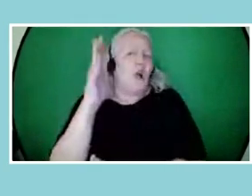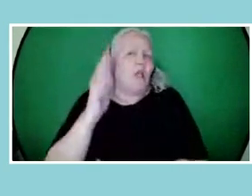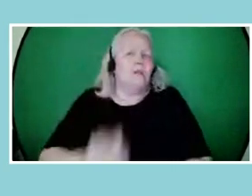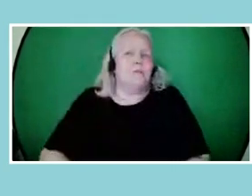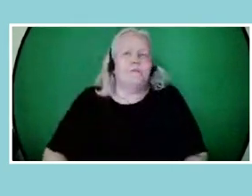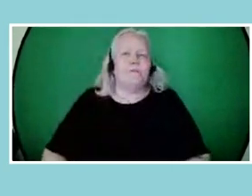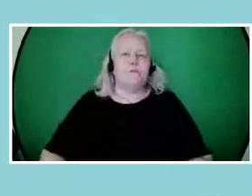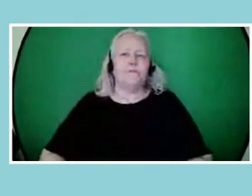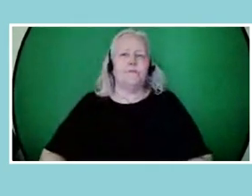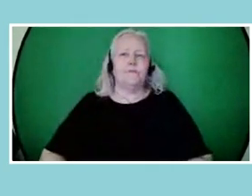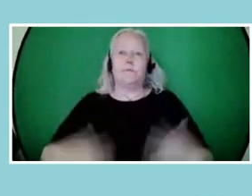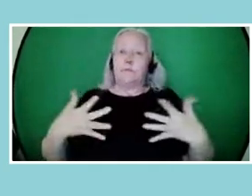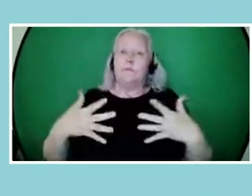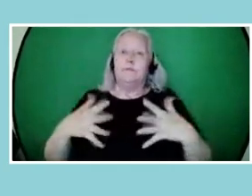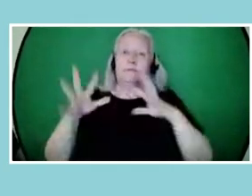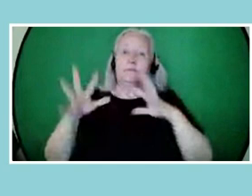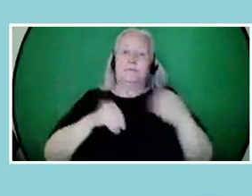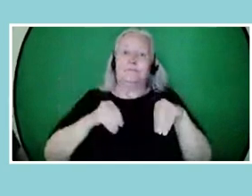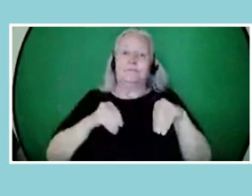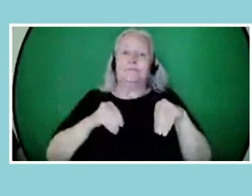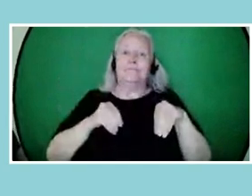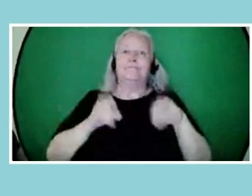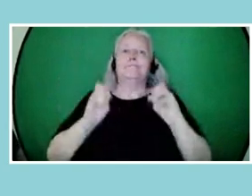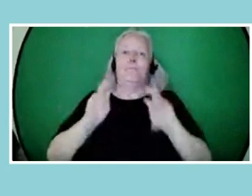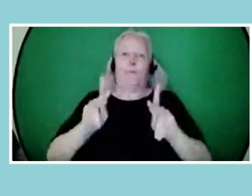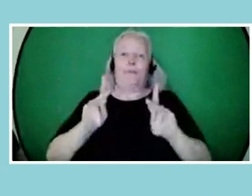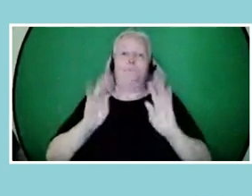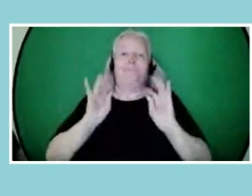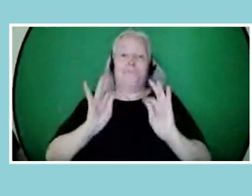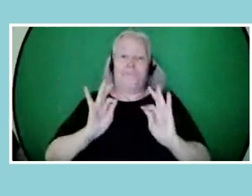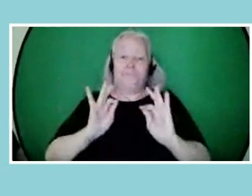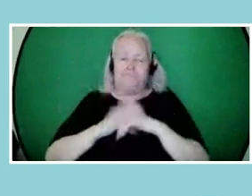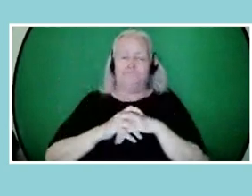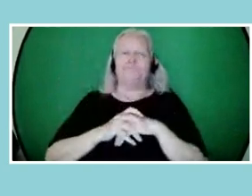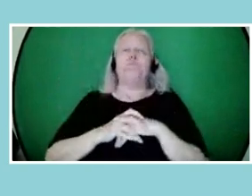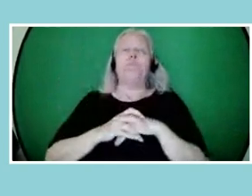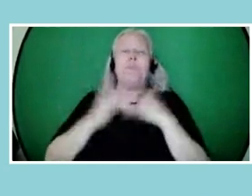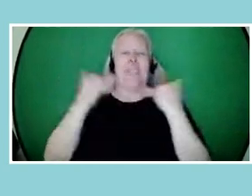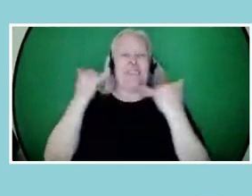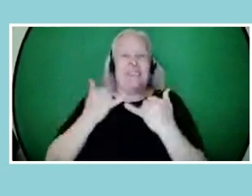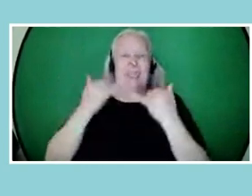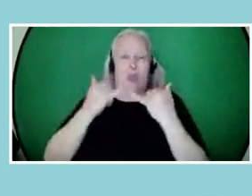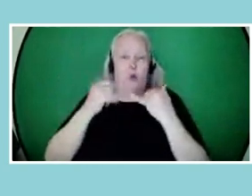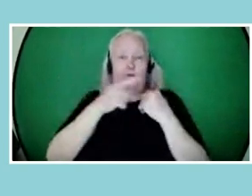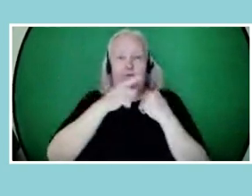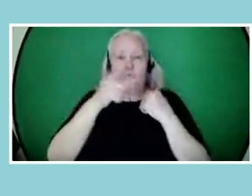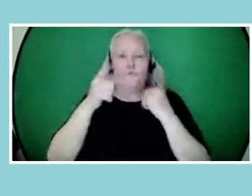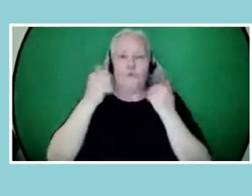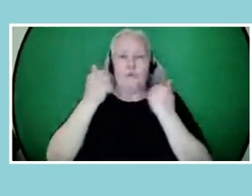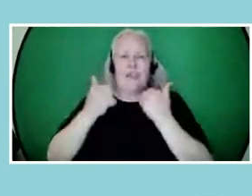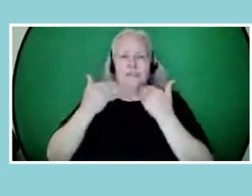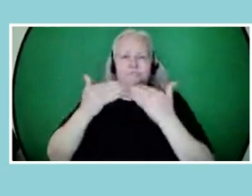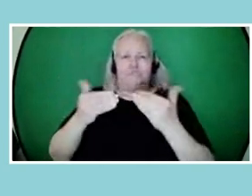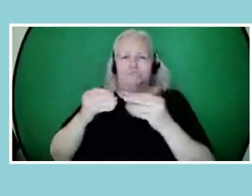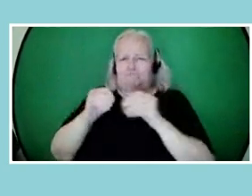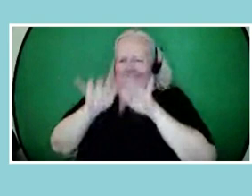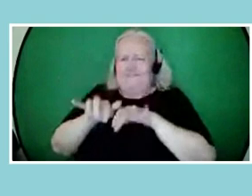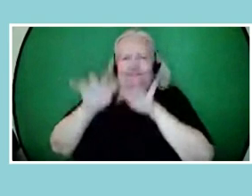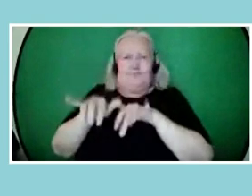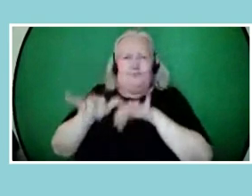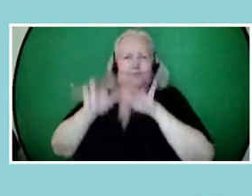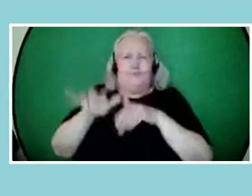3, 2, 1, next slide, perfect. Okay, so can you please throw some stuff into the chat box? Tell us what you